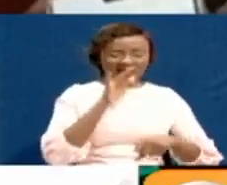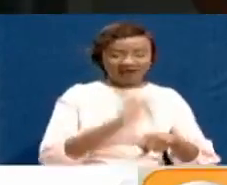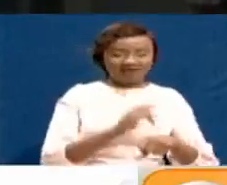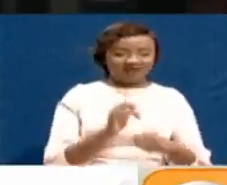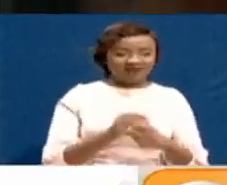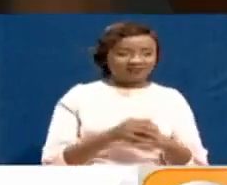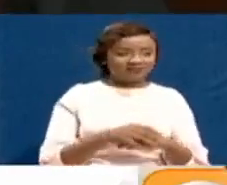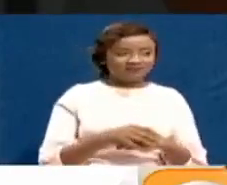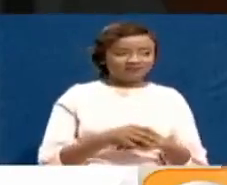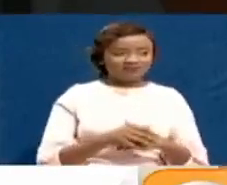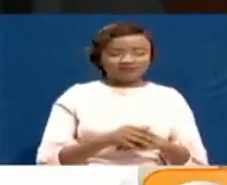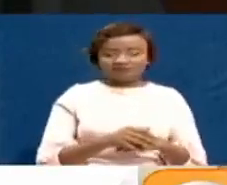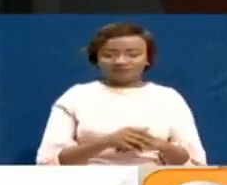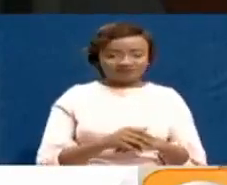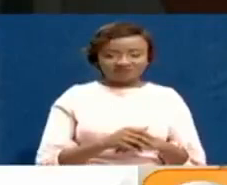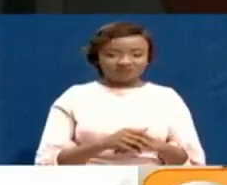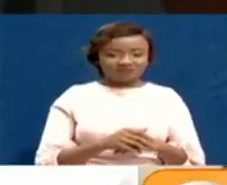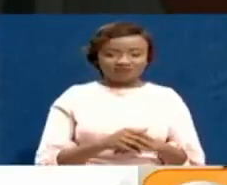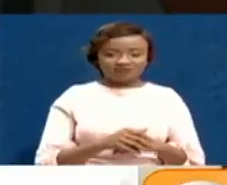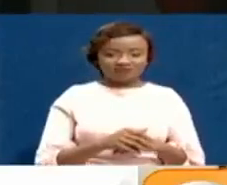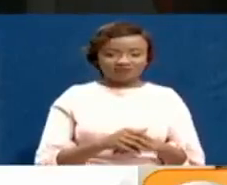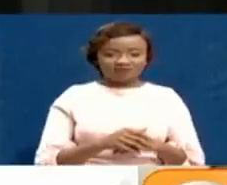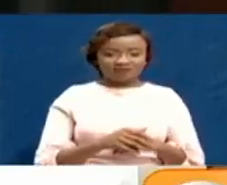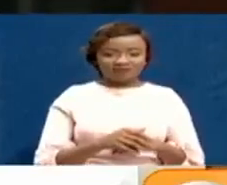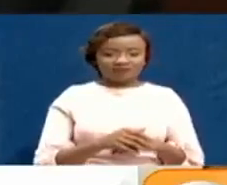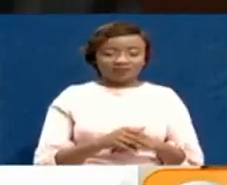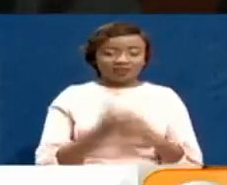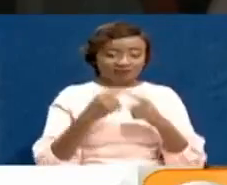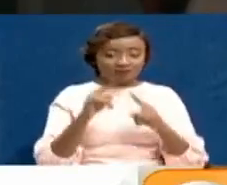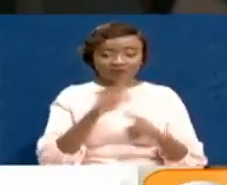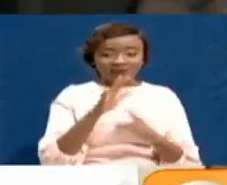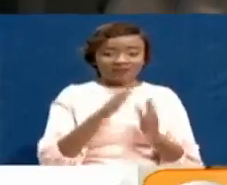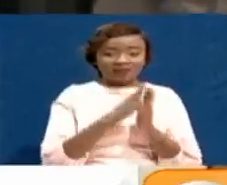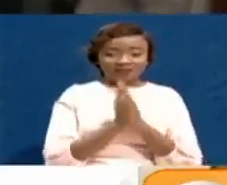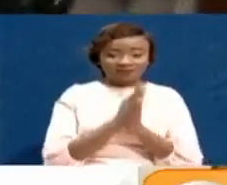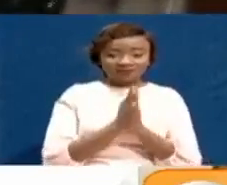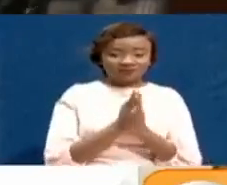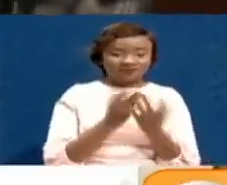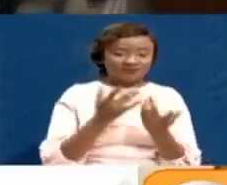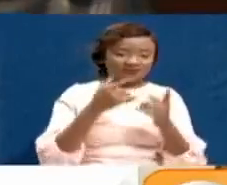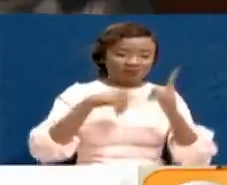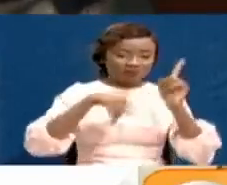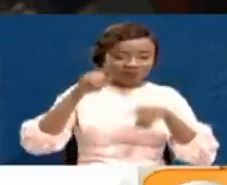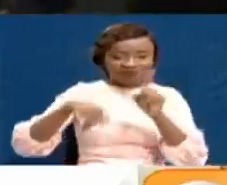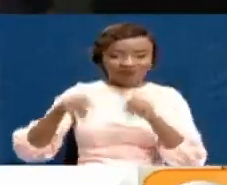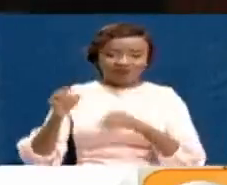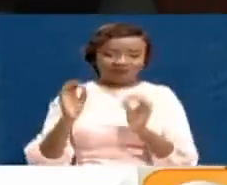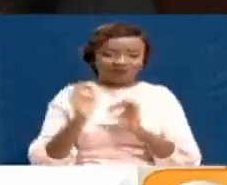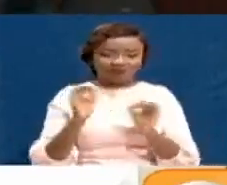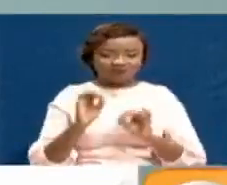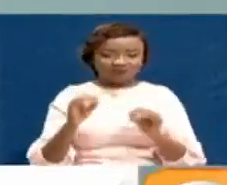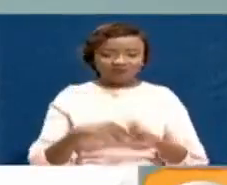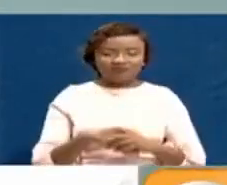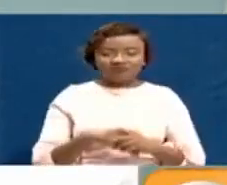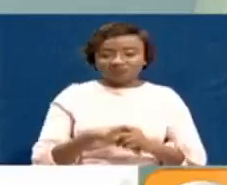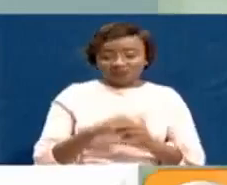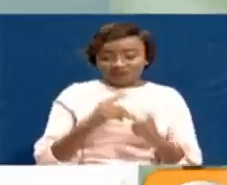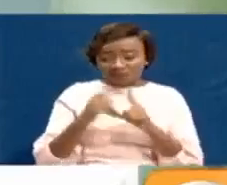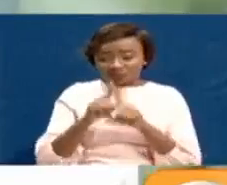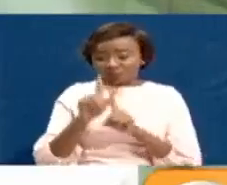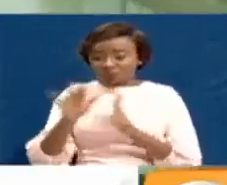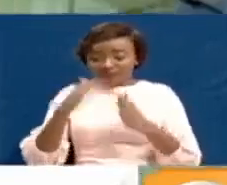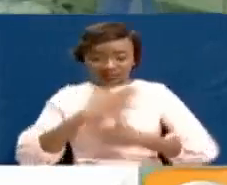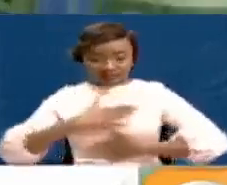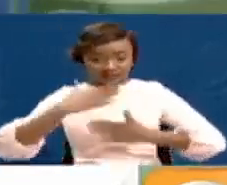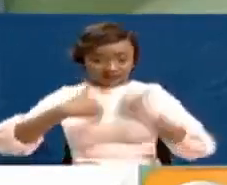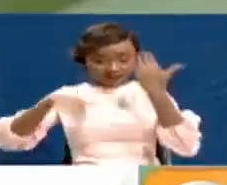all. At this time of the pandemic, there may be many myths and speculations, especially as scientists are still trying to understand the nature of